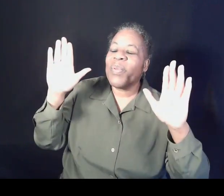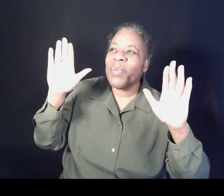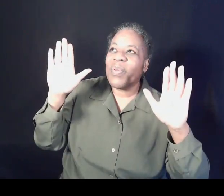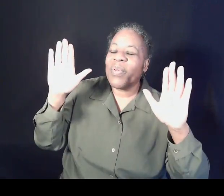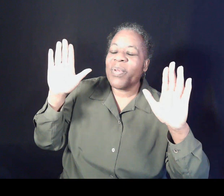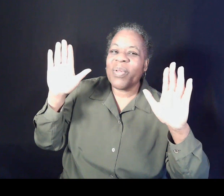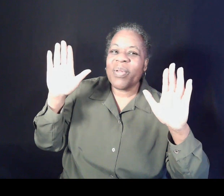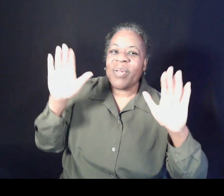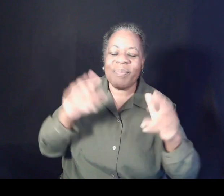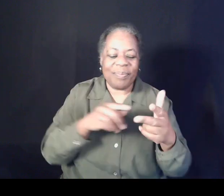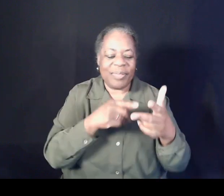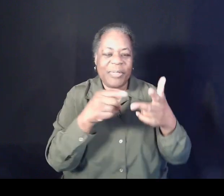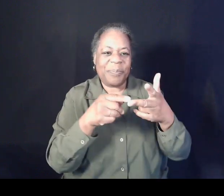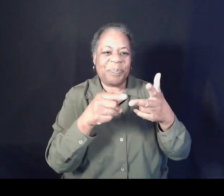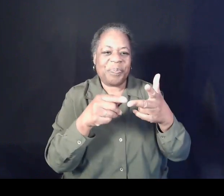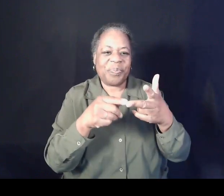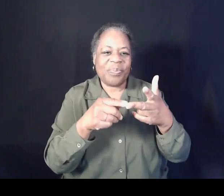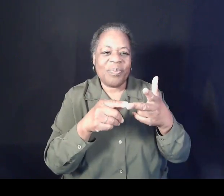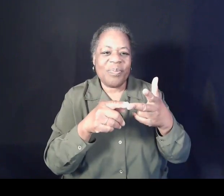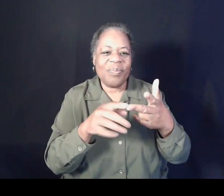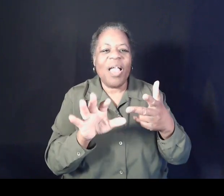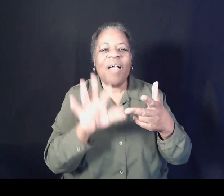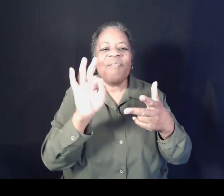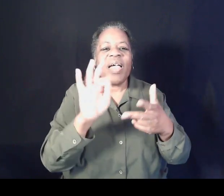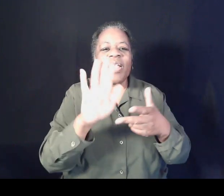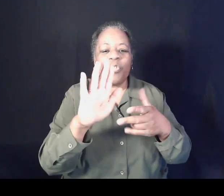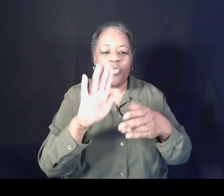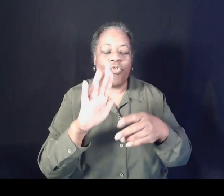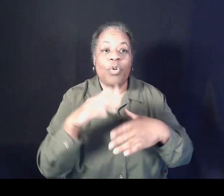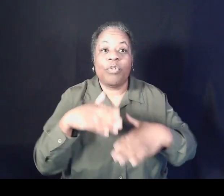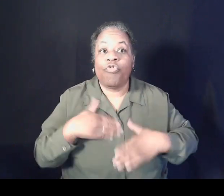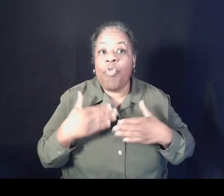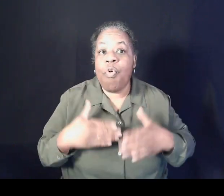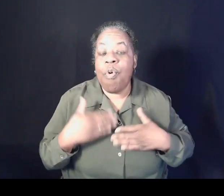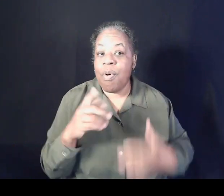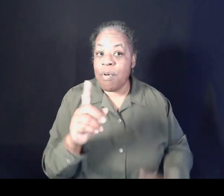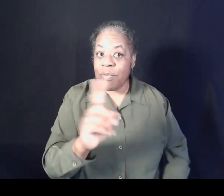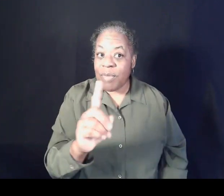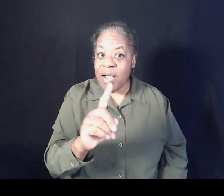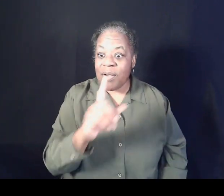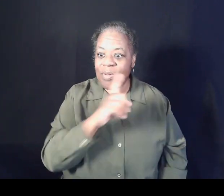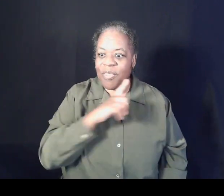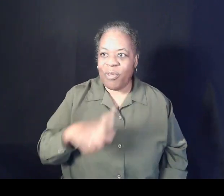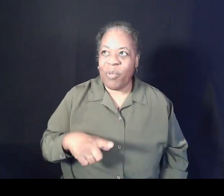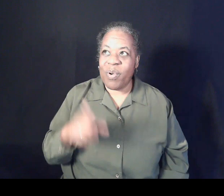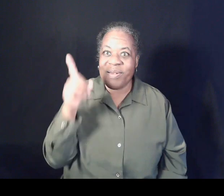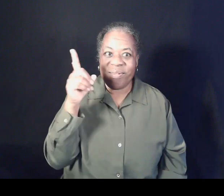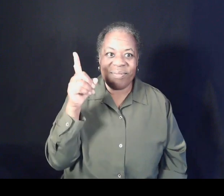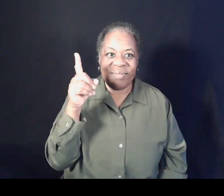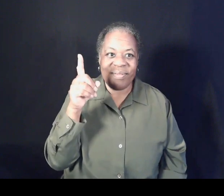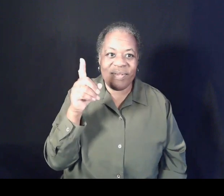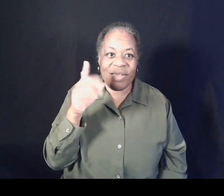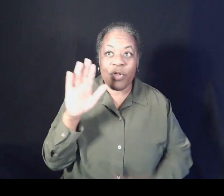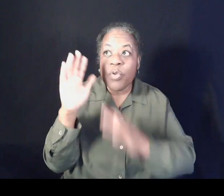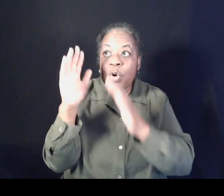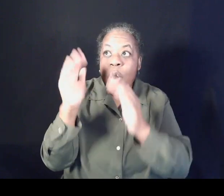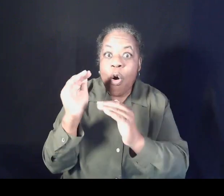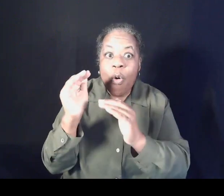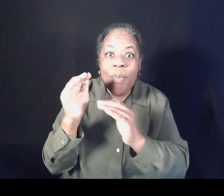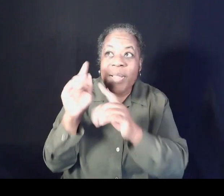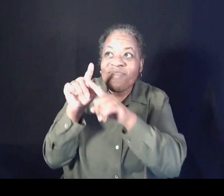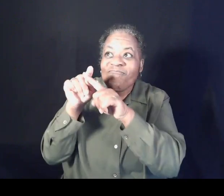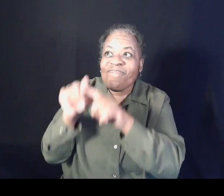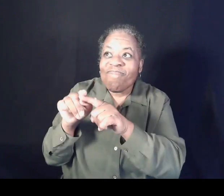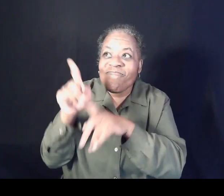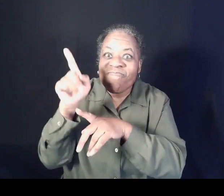And third, I want to encourage you to find your joy in the Lord. Similar to your hope, similar to where your hope is found, often when we